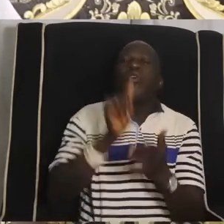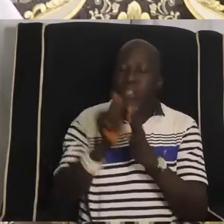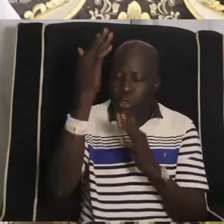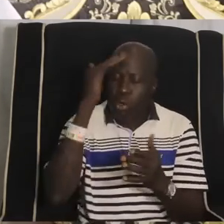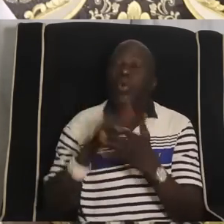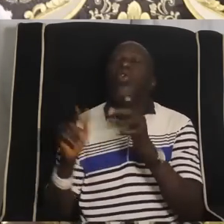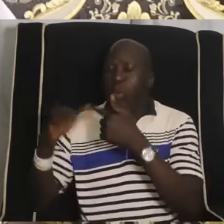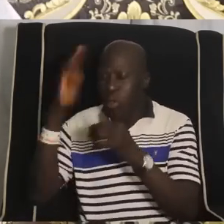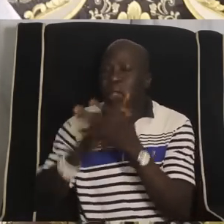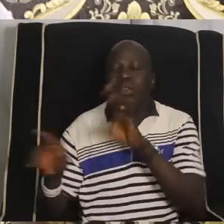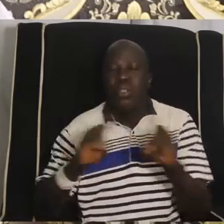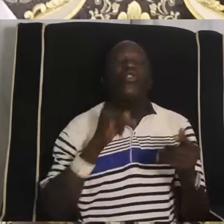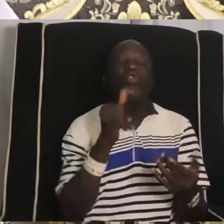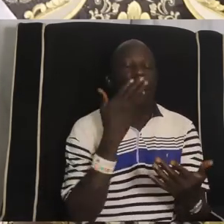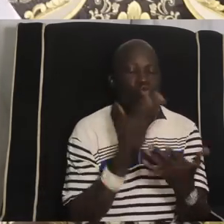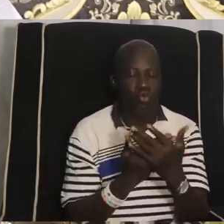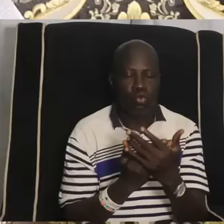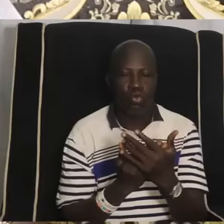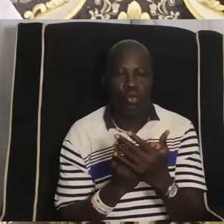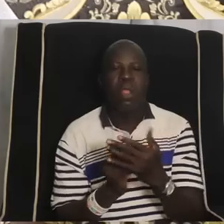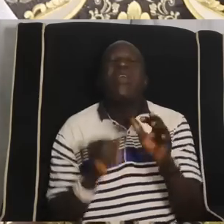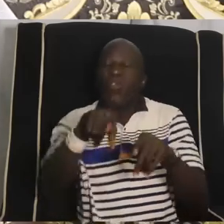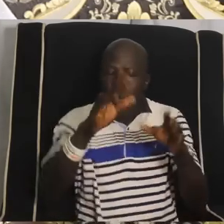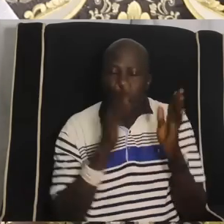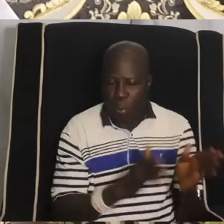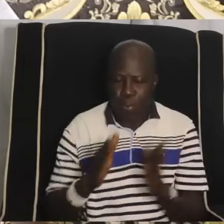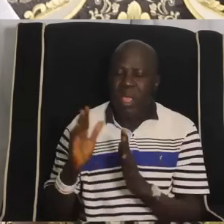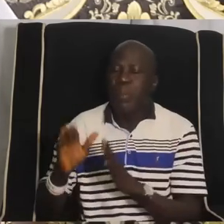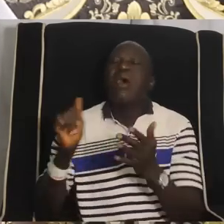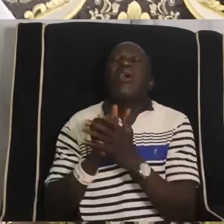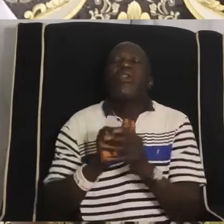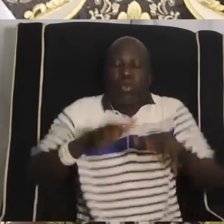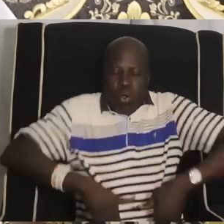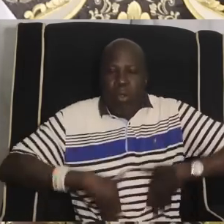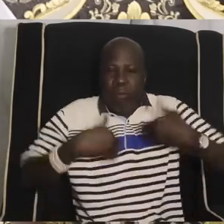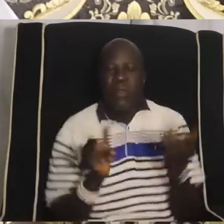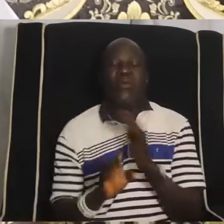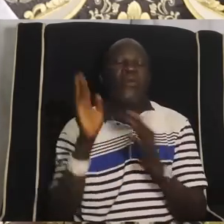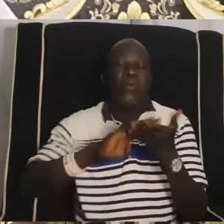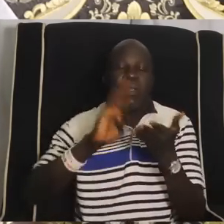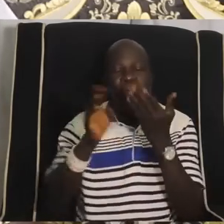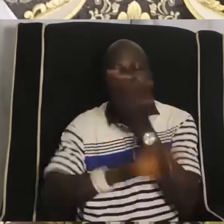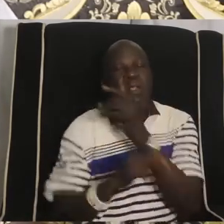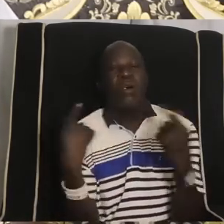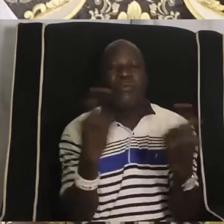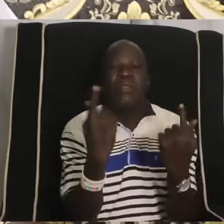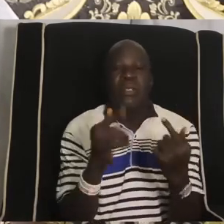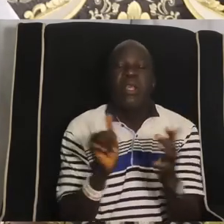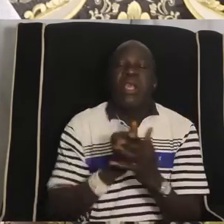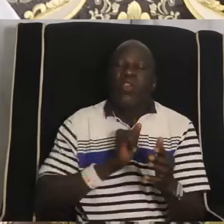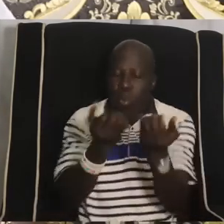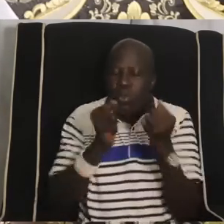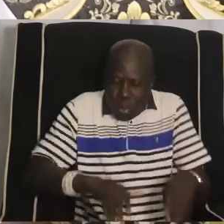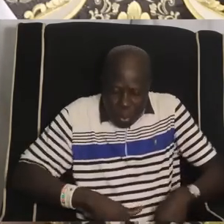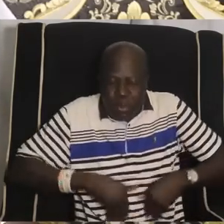se o da. You must first know that what you have done is not bad. Opodo mura lati to fun idari die. You must prepare to ask for forgiveness of sin. Opodo mura lati yi